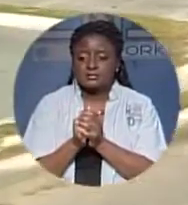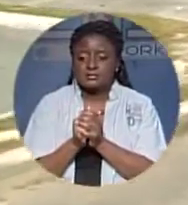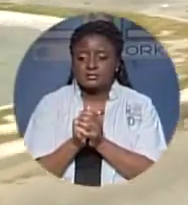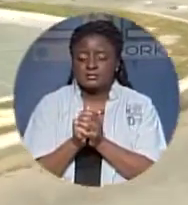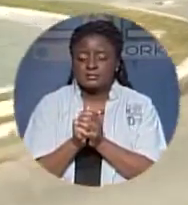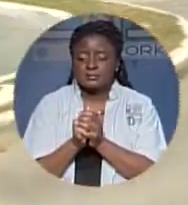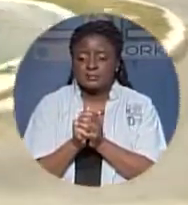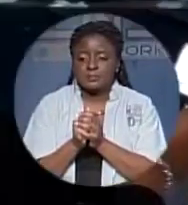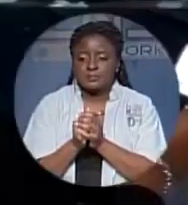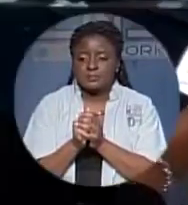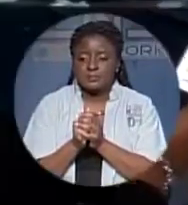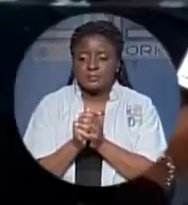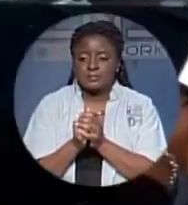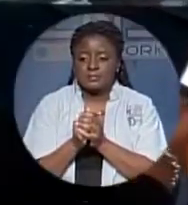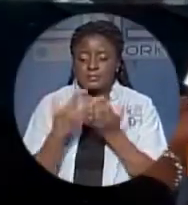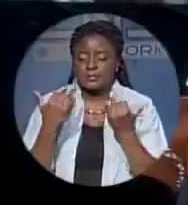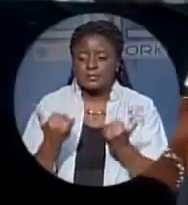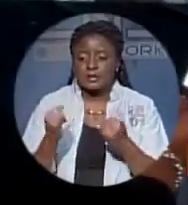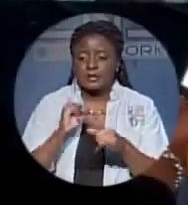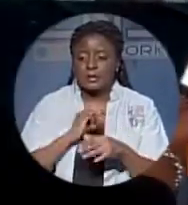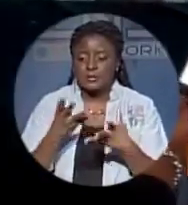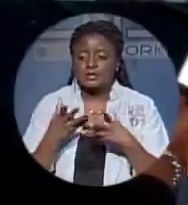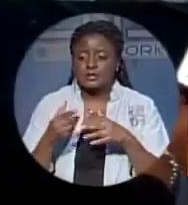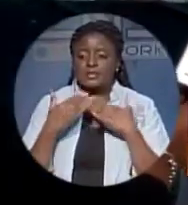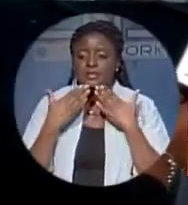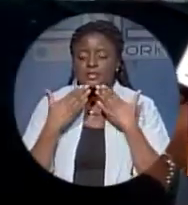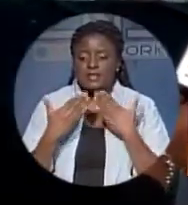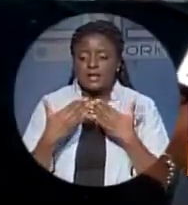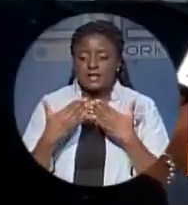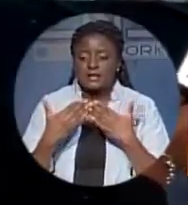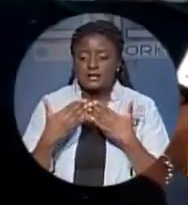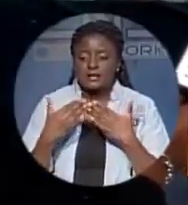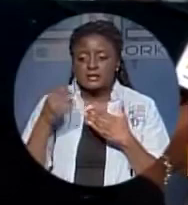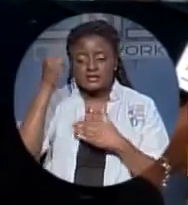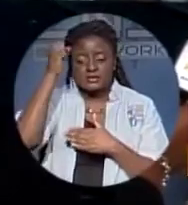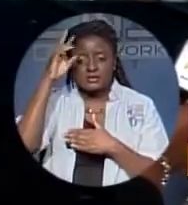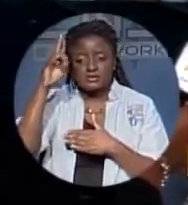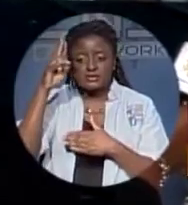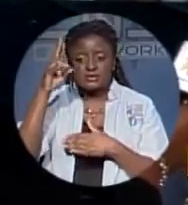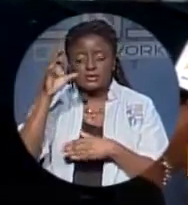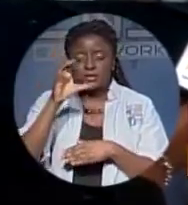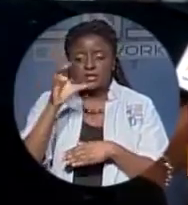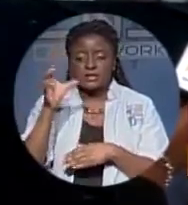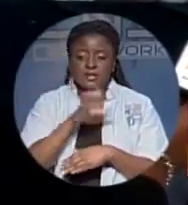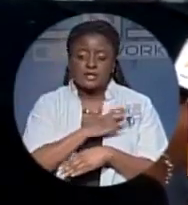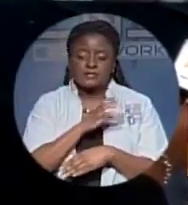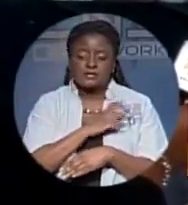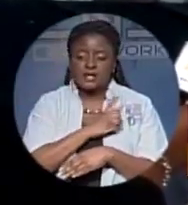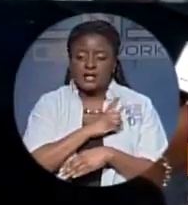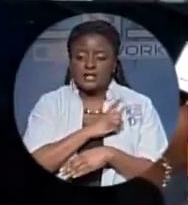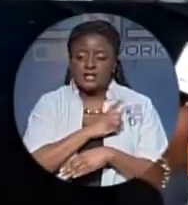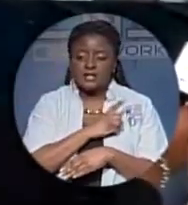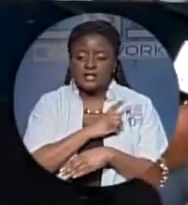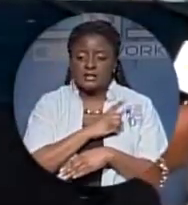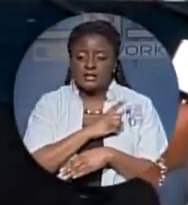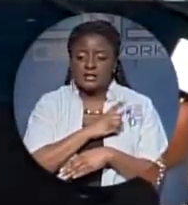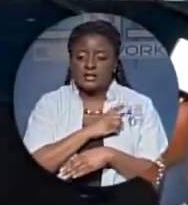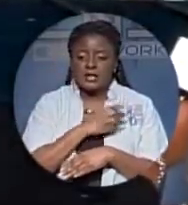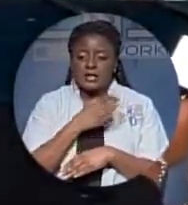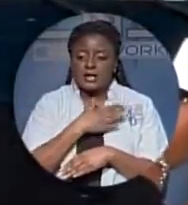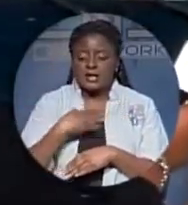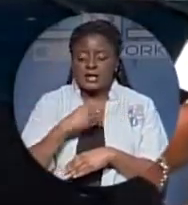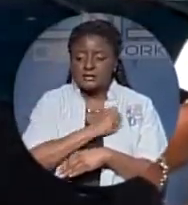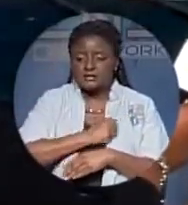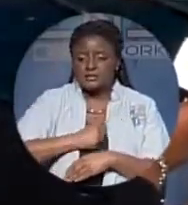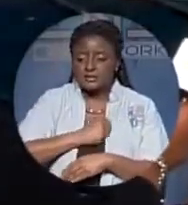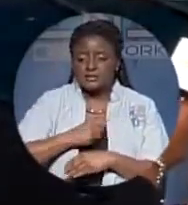Fox Ferguson. At this time, I would like to thank Sir Clifford Darling to have a condolence to his family, from behalf of my family and the taxi drivers,